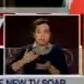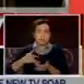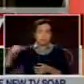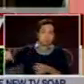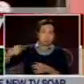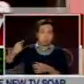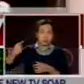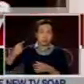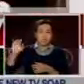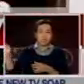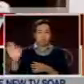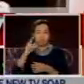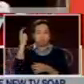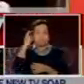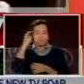way your minds run.